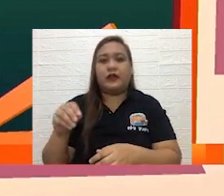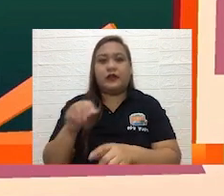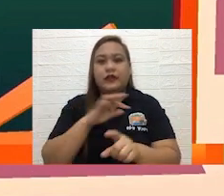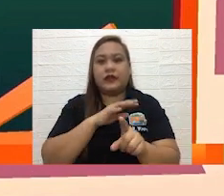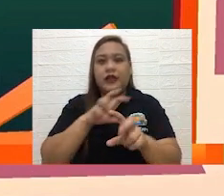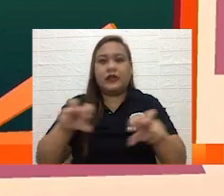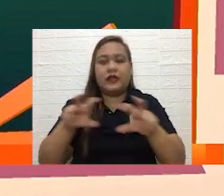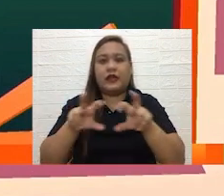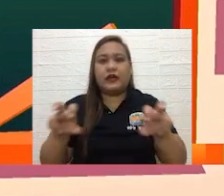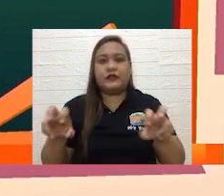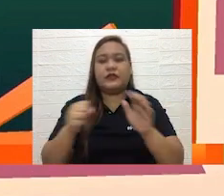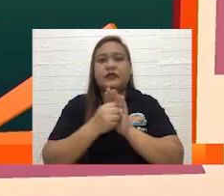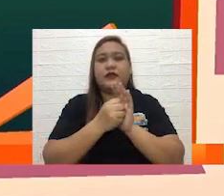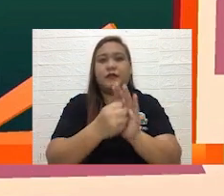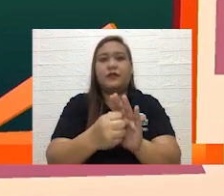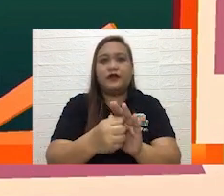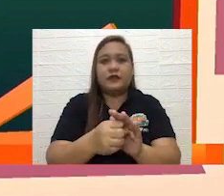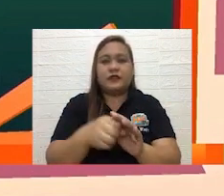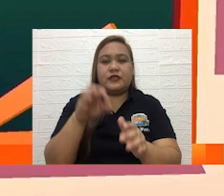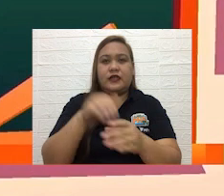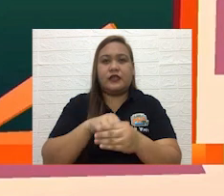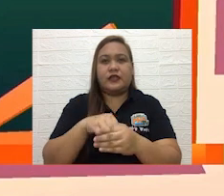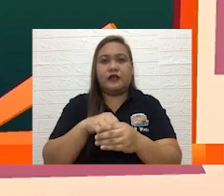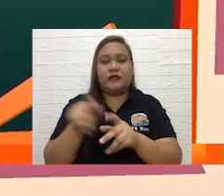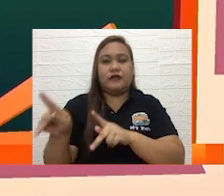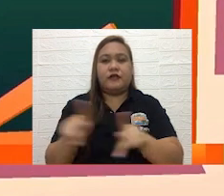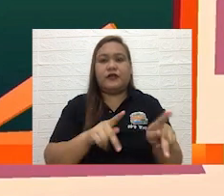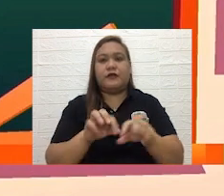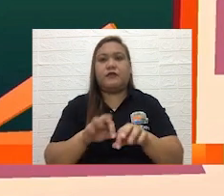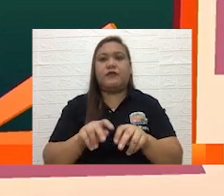ready? Let us start.